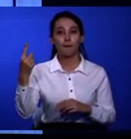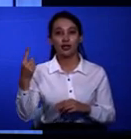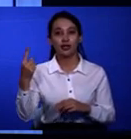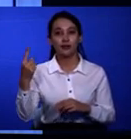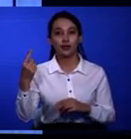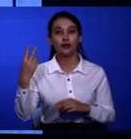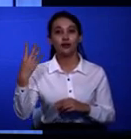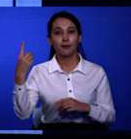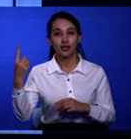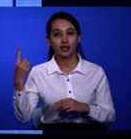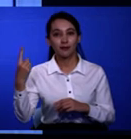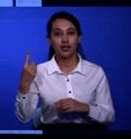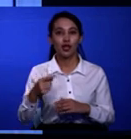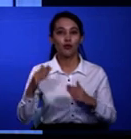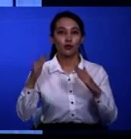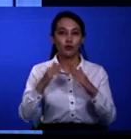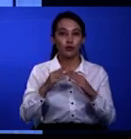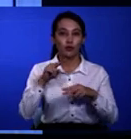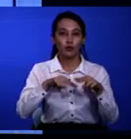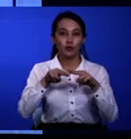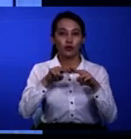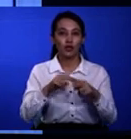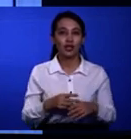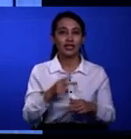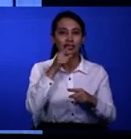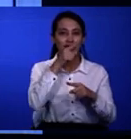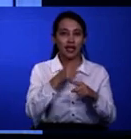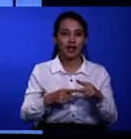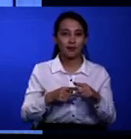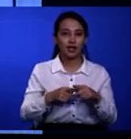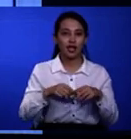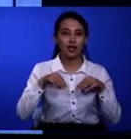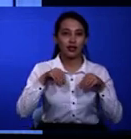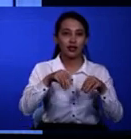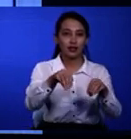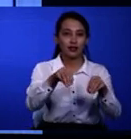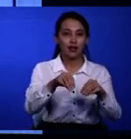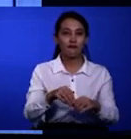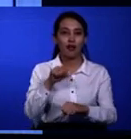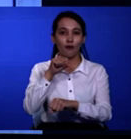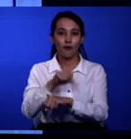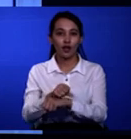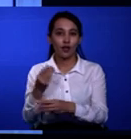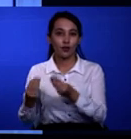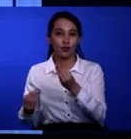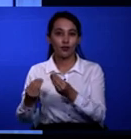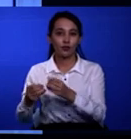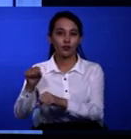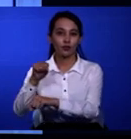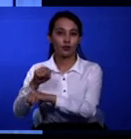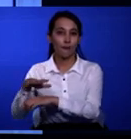Yarmiga ekin ekildi. Qolgan qismi bolalar o'yingoh uchun qoldirildi. Hovli